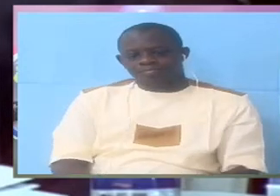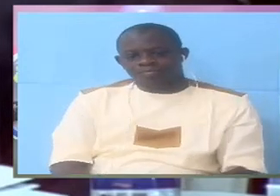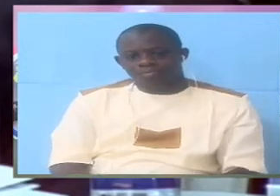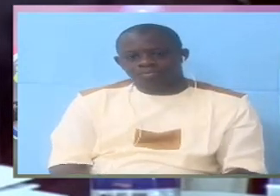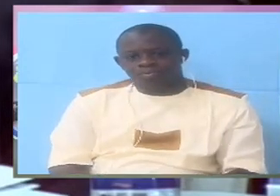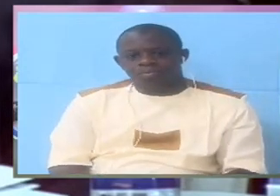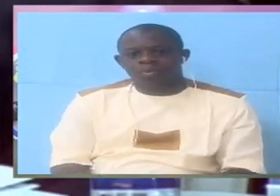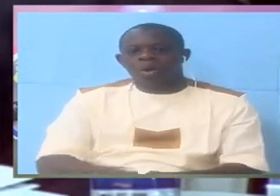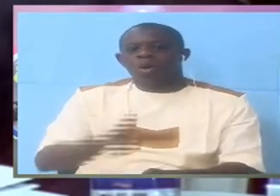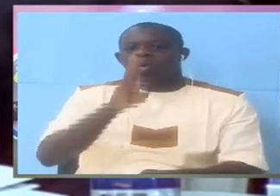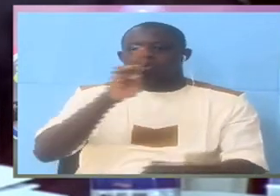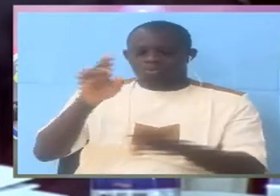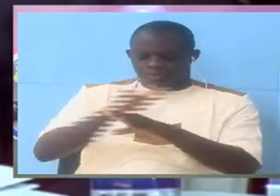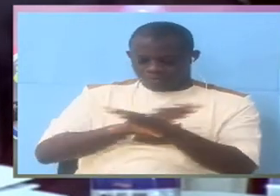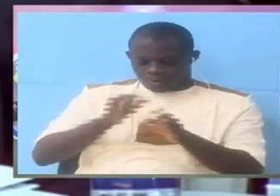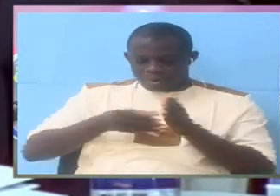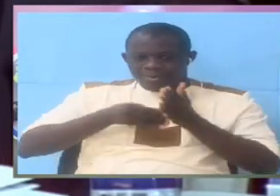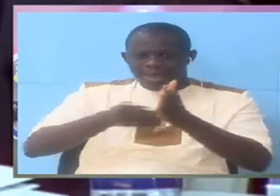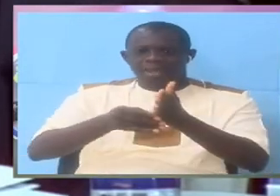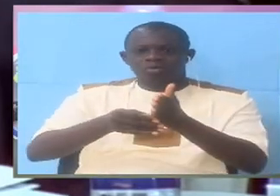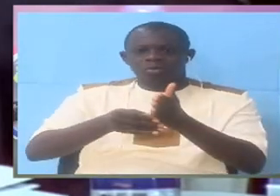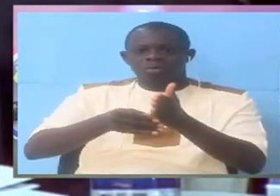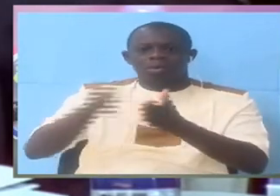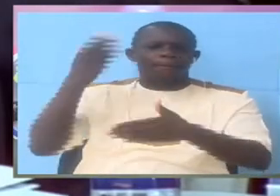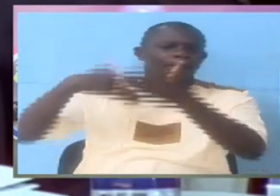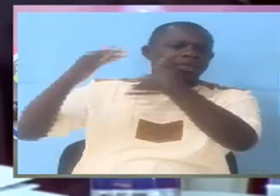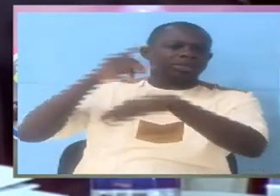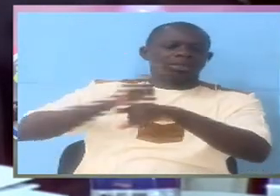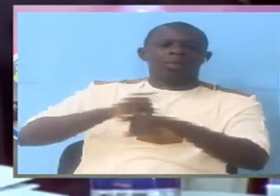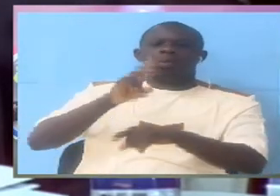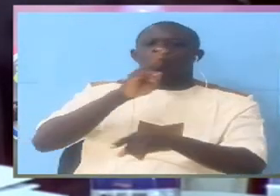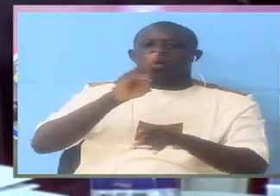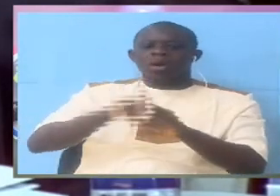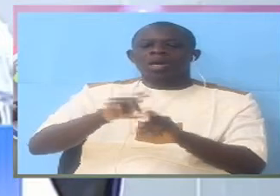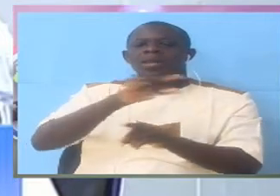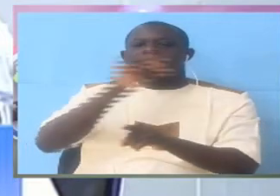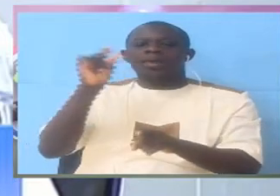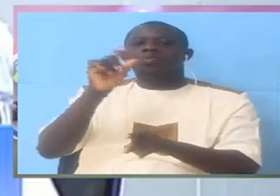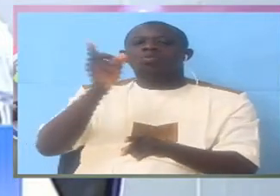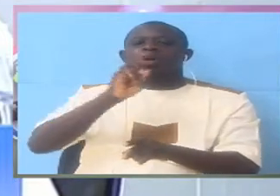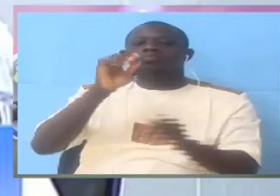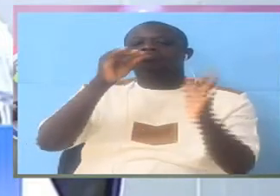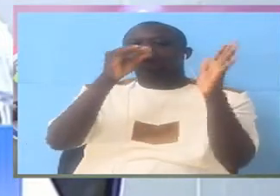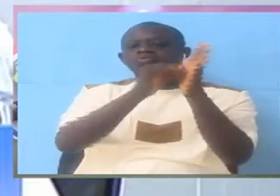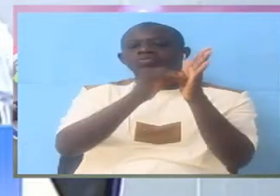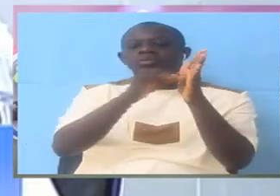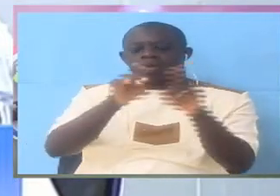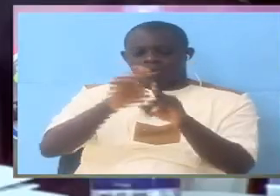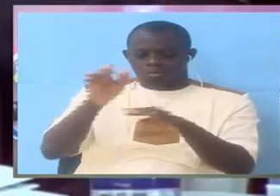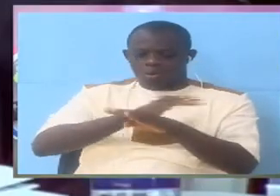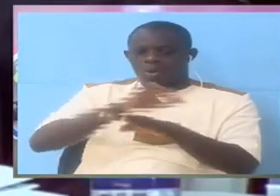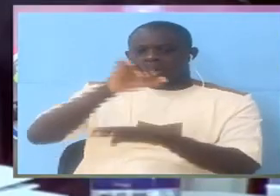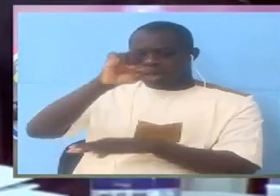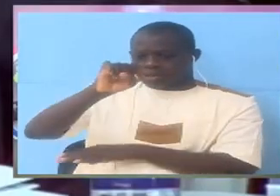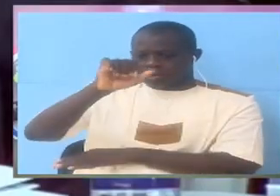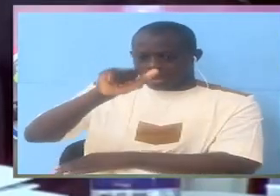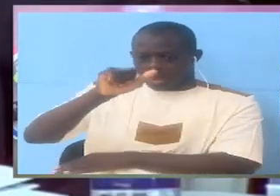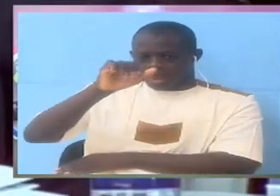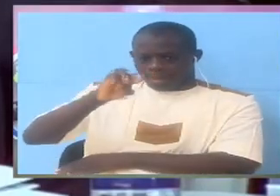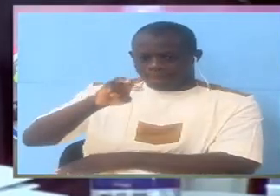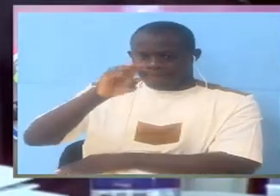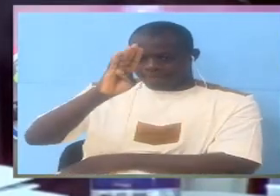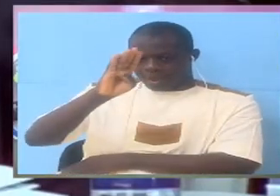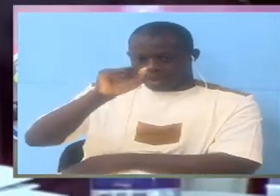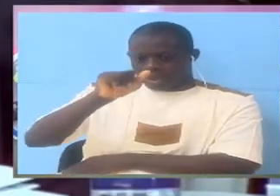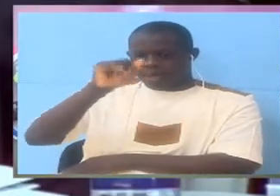Who was DG at the time? What name do I put in that box? Sambaba. Sambaba? Yeah.